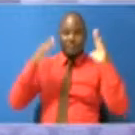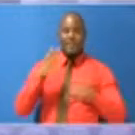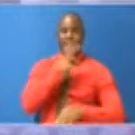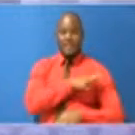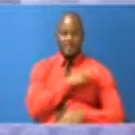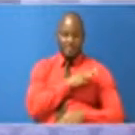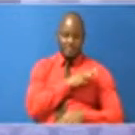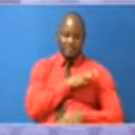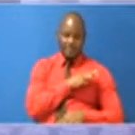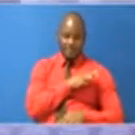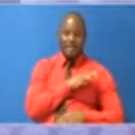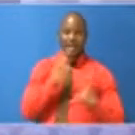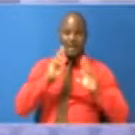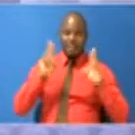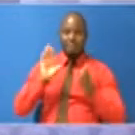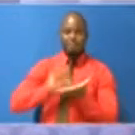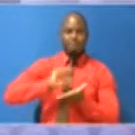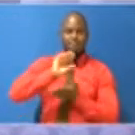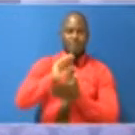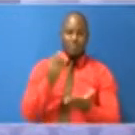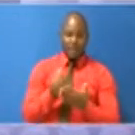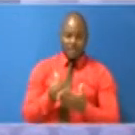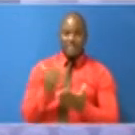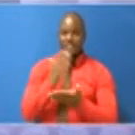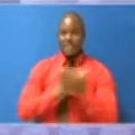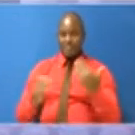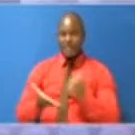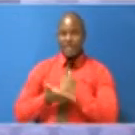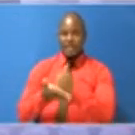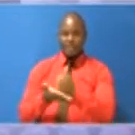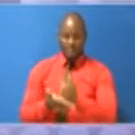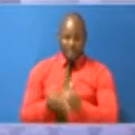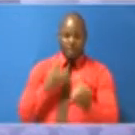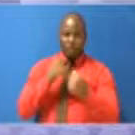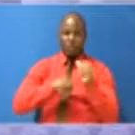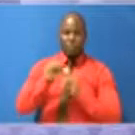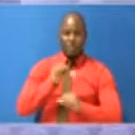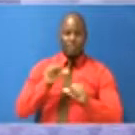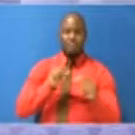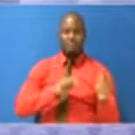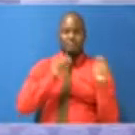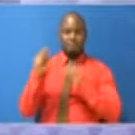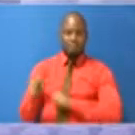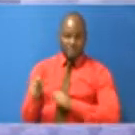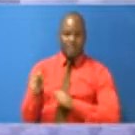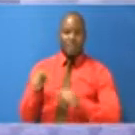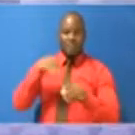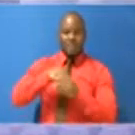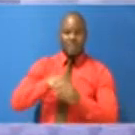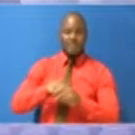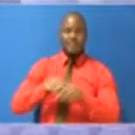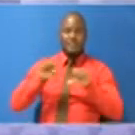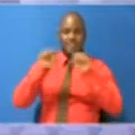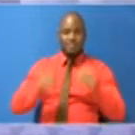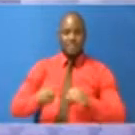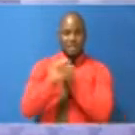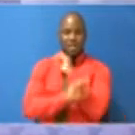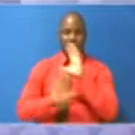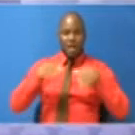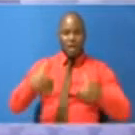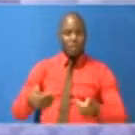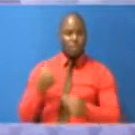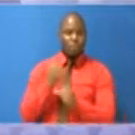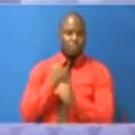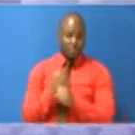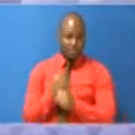income owner who are ready to put in money in certain interventions when we talk about transit we need a mass transit system in this county how are we going to do